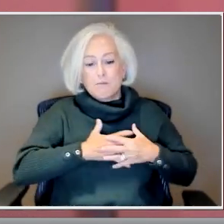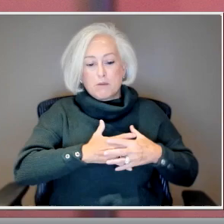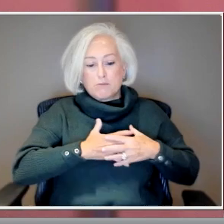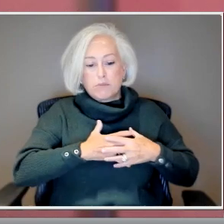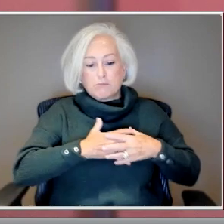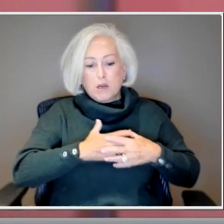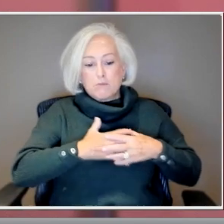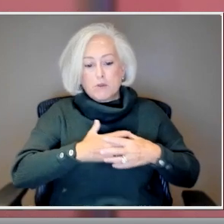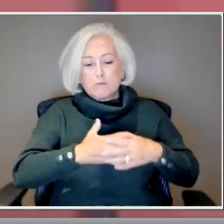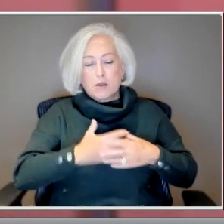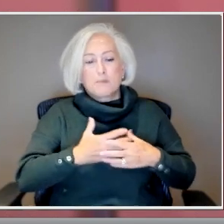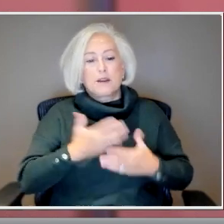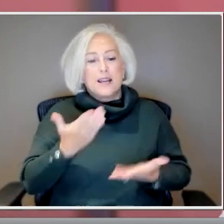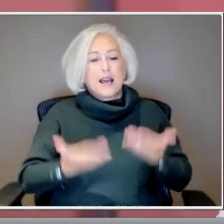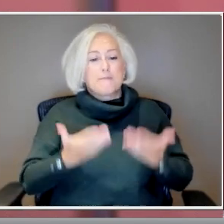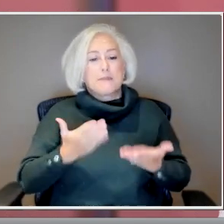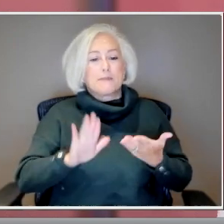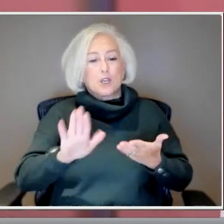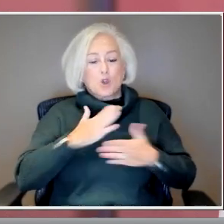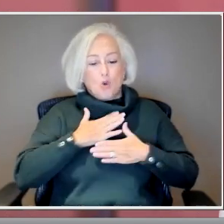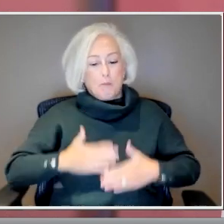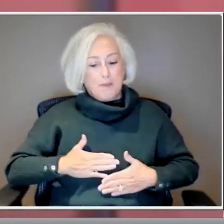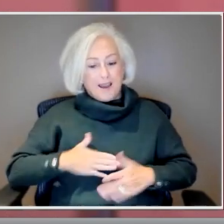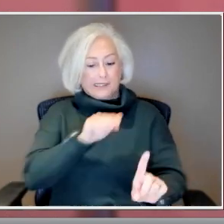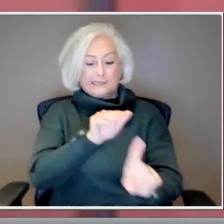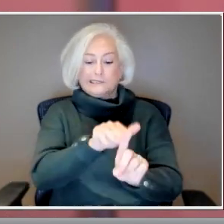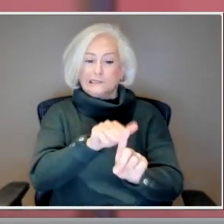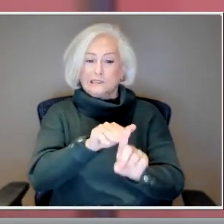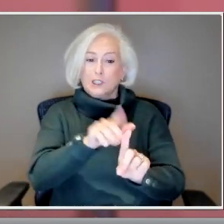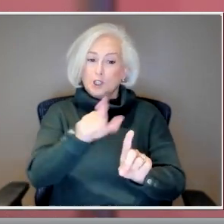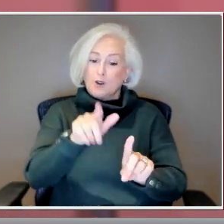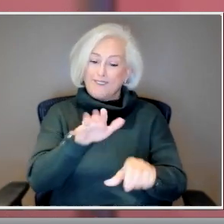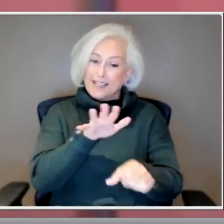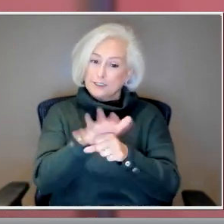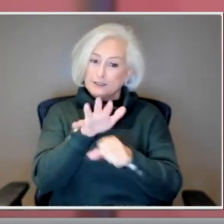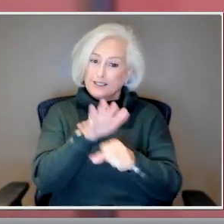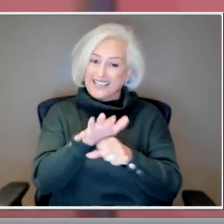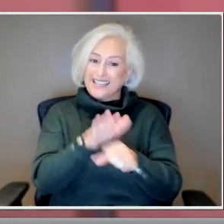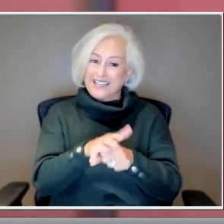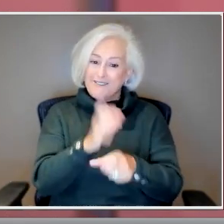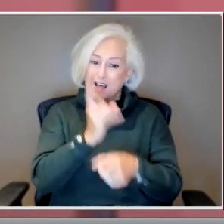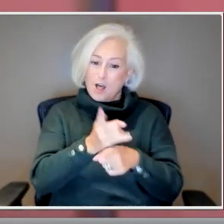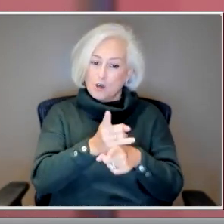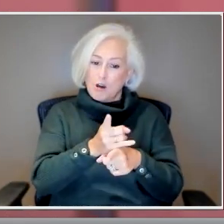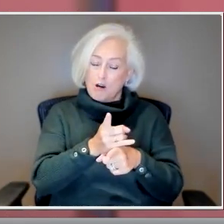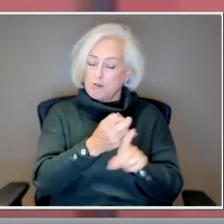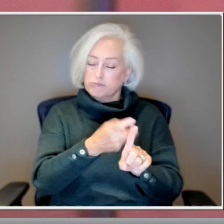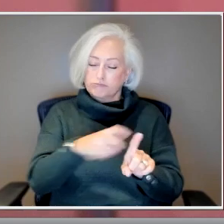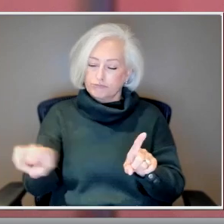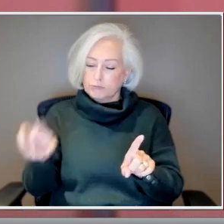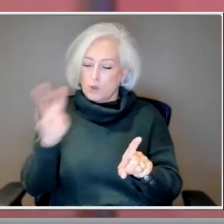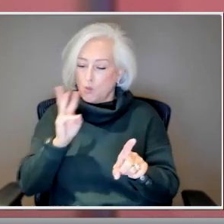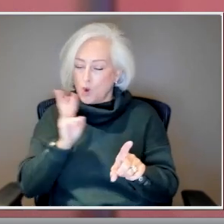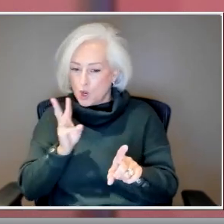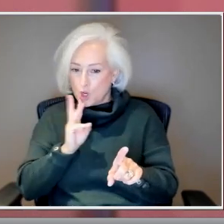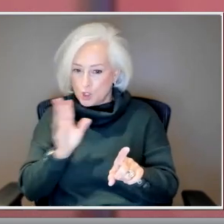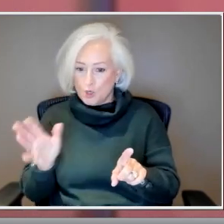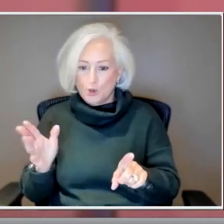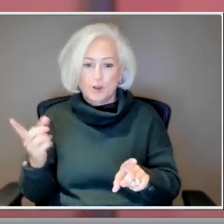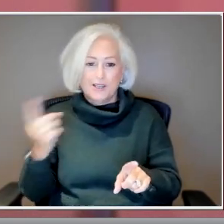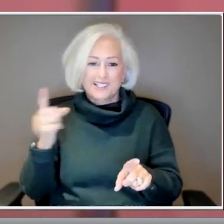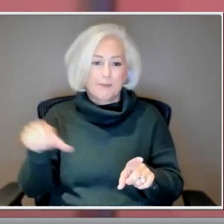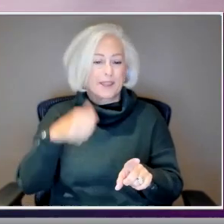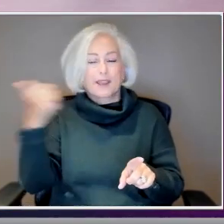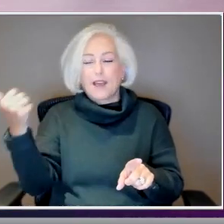just your body's clue to say, you've had enough, get some water or something else to drink other than alcohol.